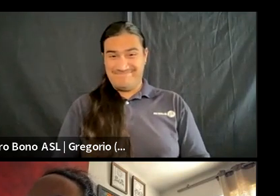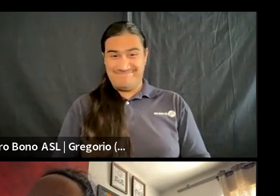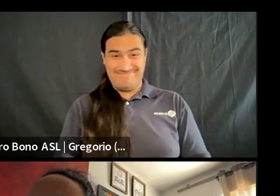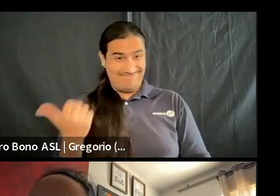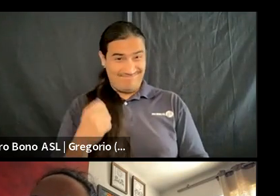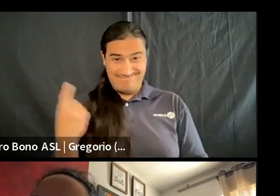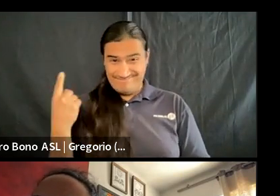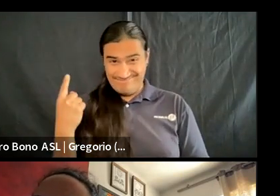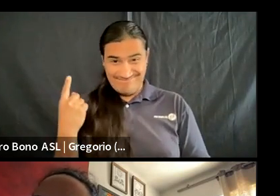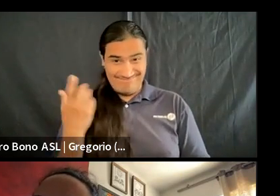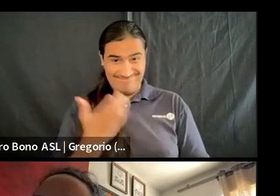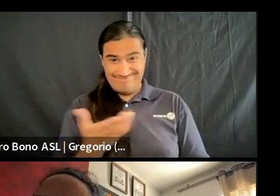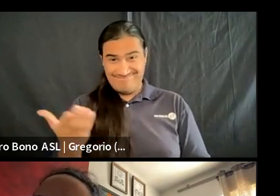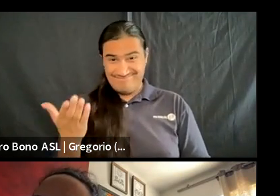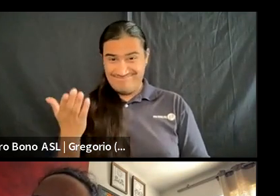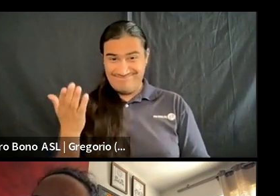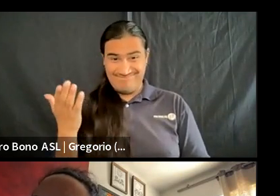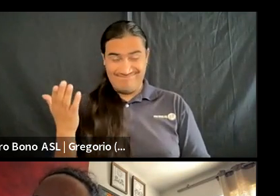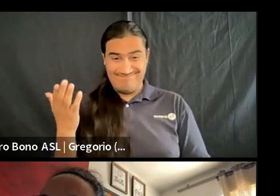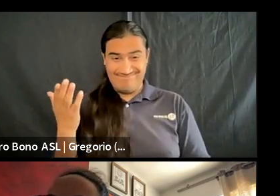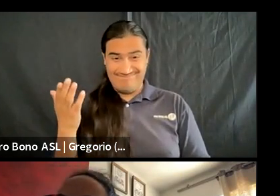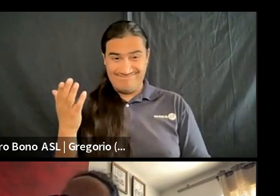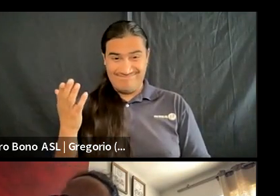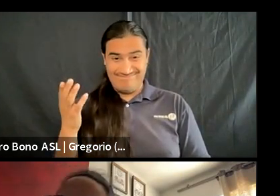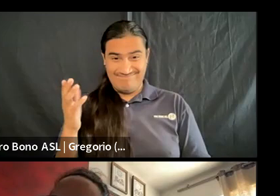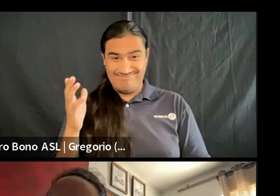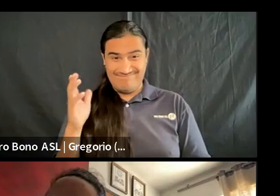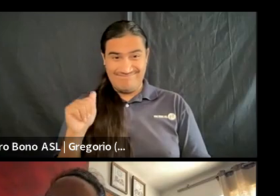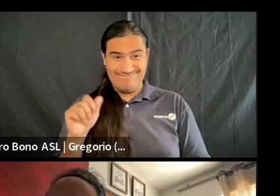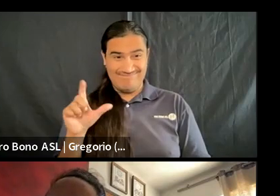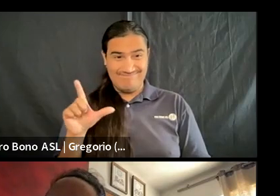Anyone else? Alicia?